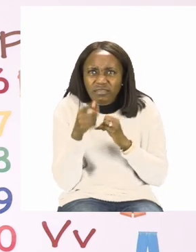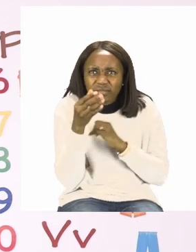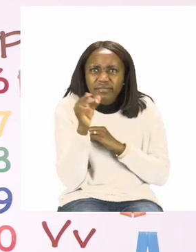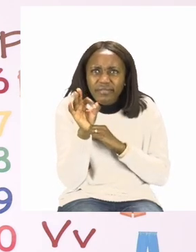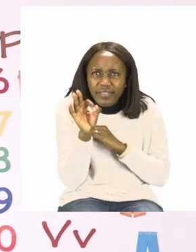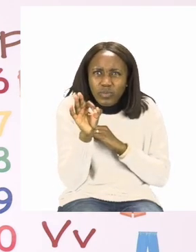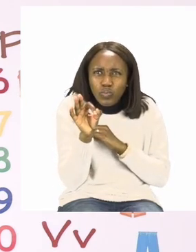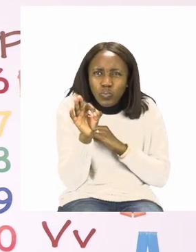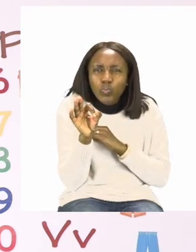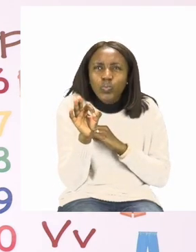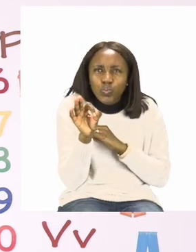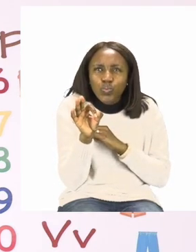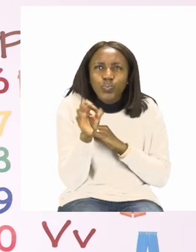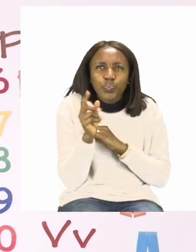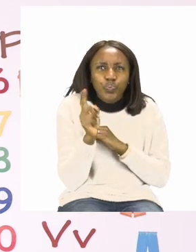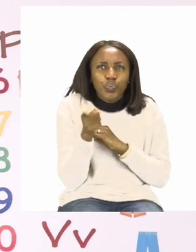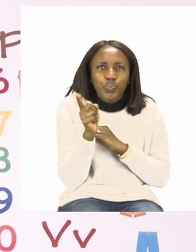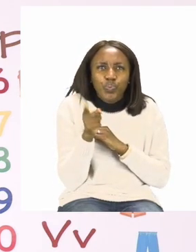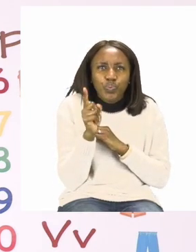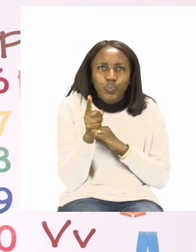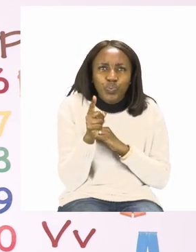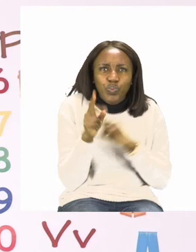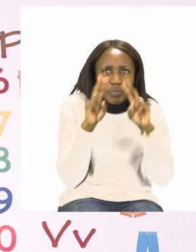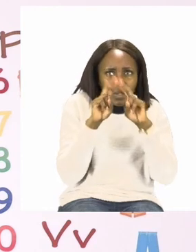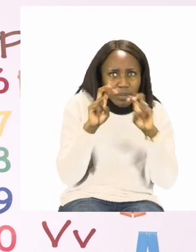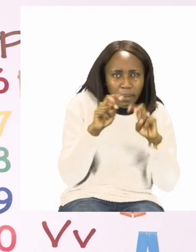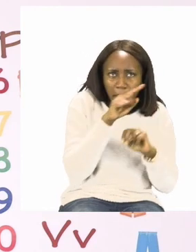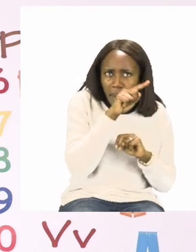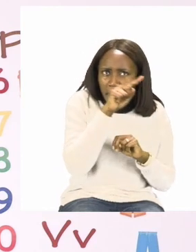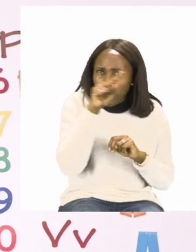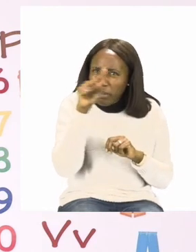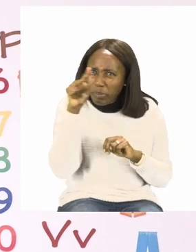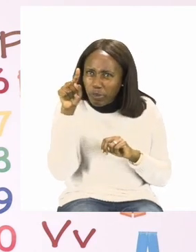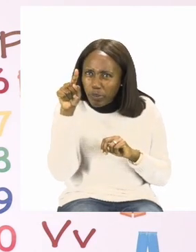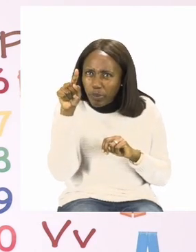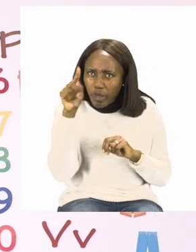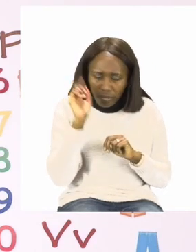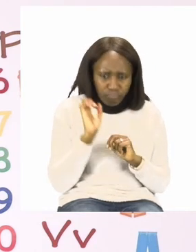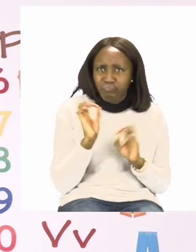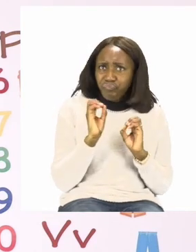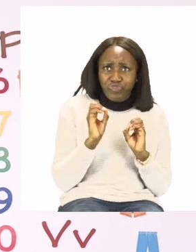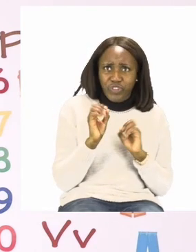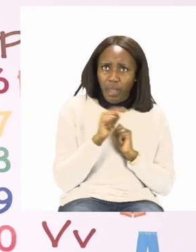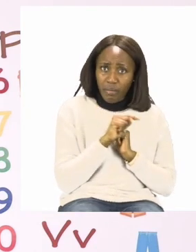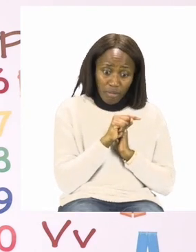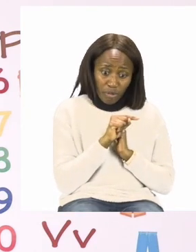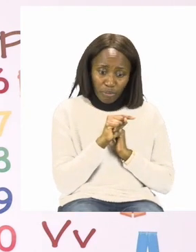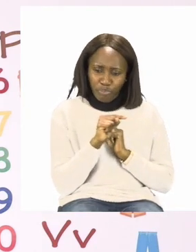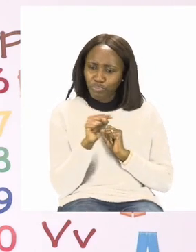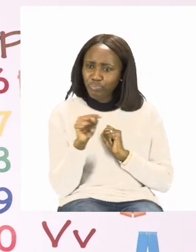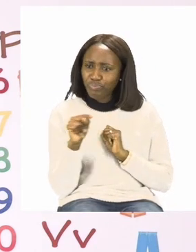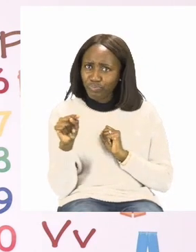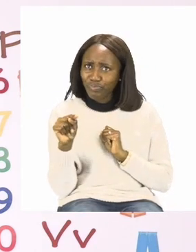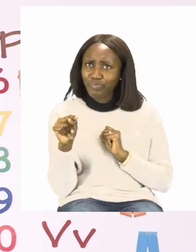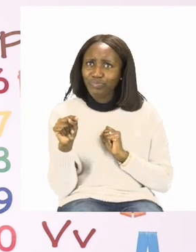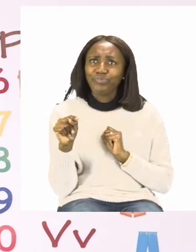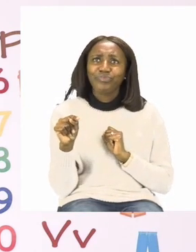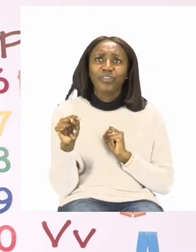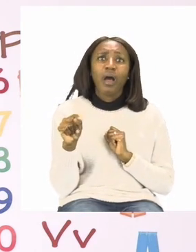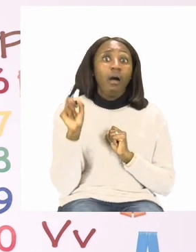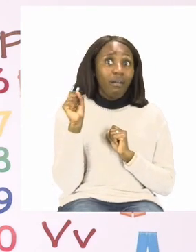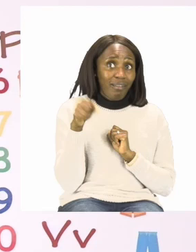99. We're going to look for it first on the top, and it doesn't seem to belong to even